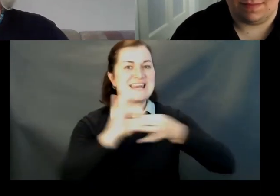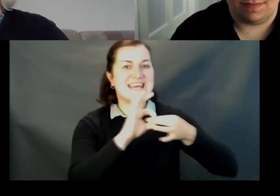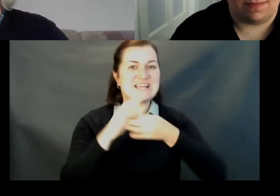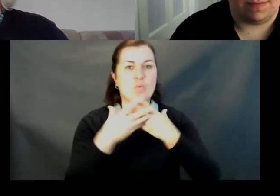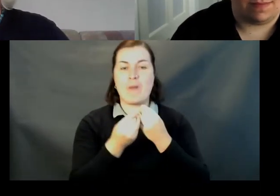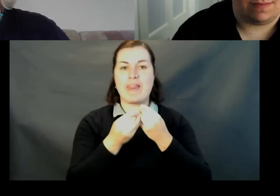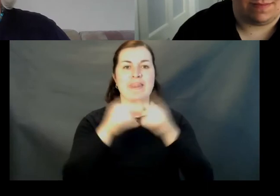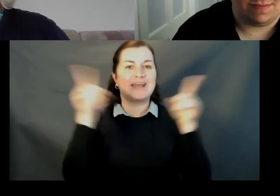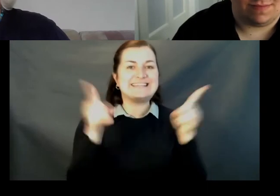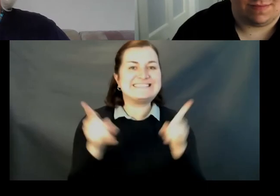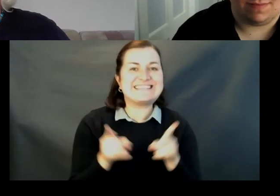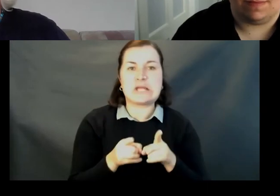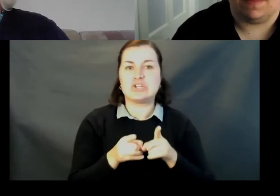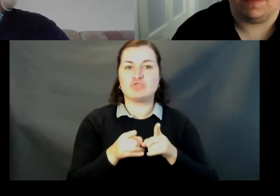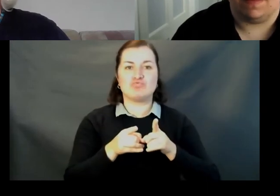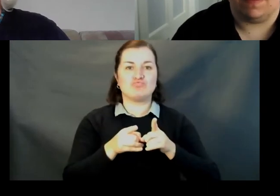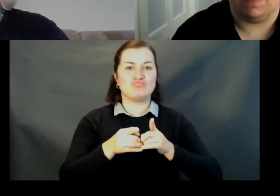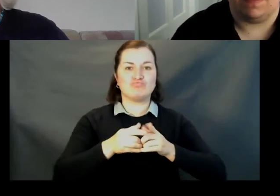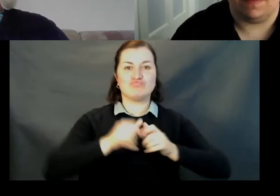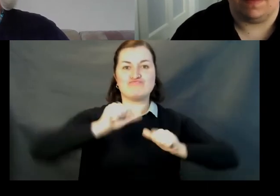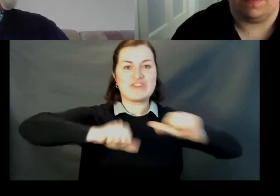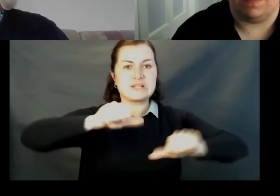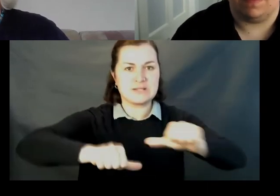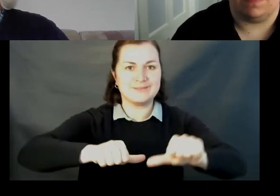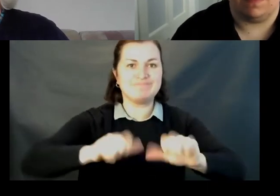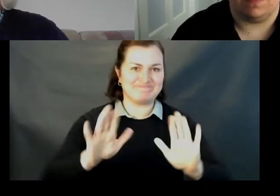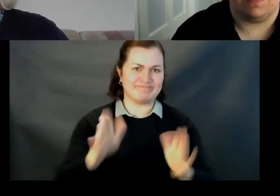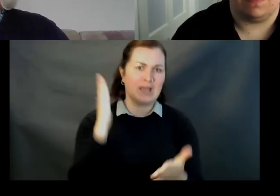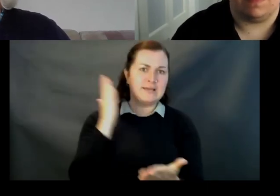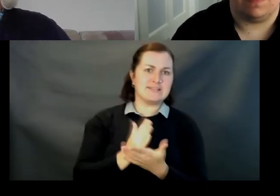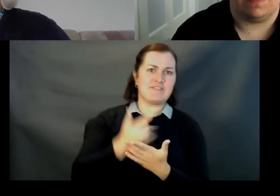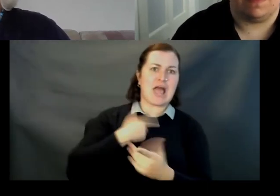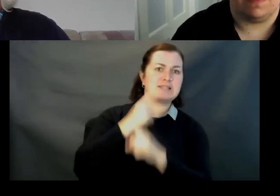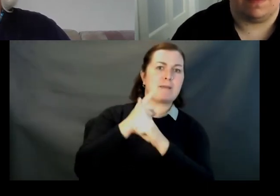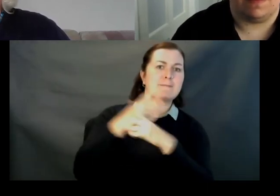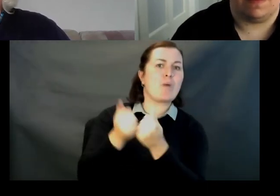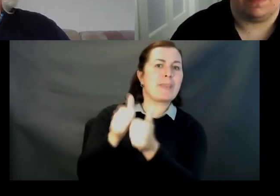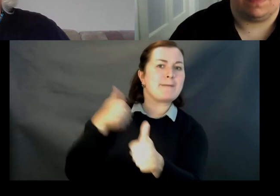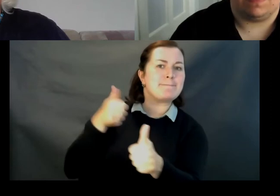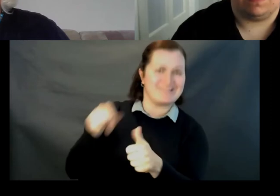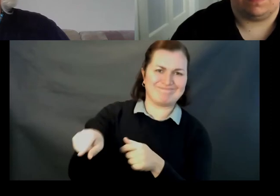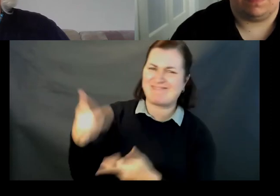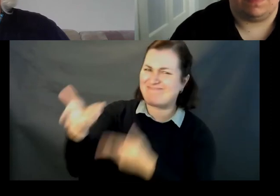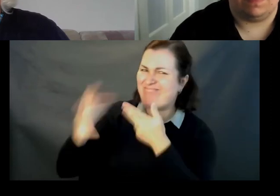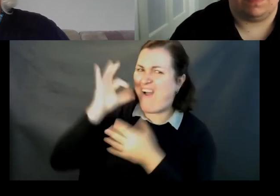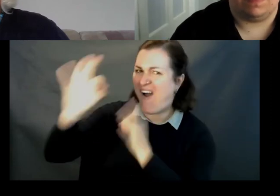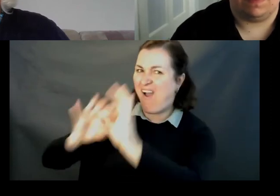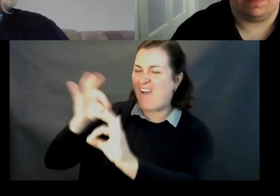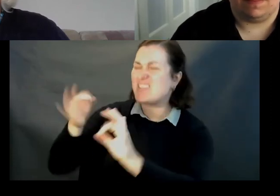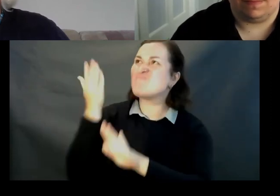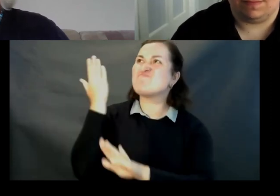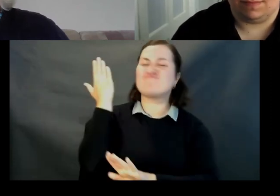to the company. I would want to know what things meant. I've just worked with a dance company, a woman who